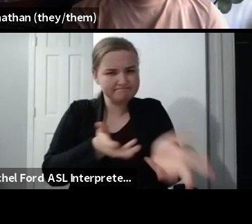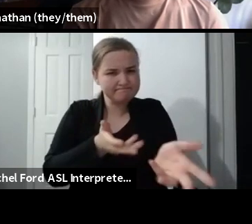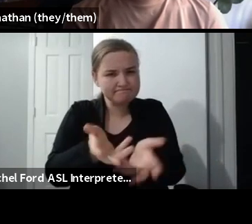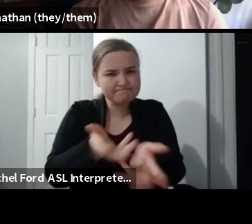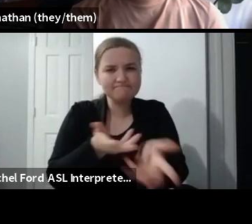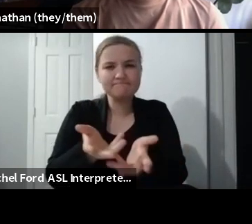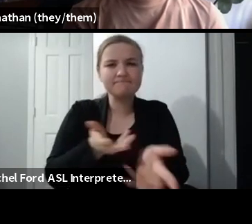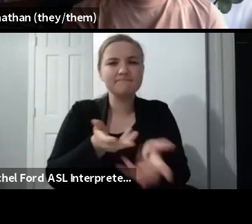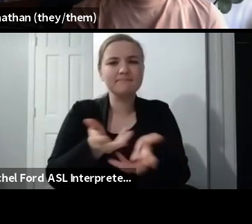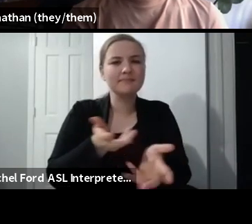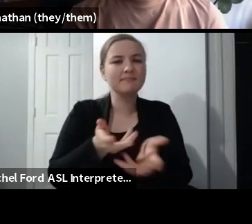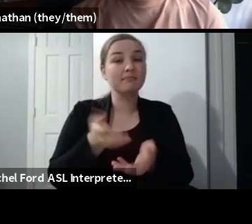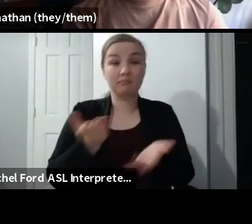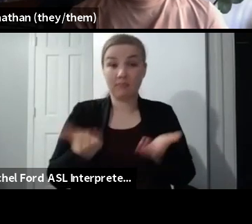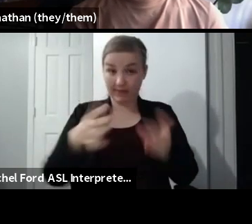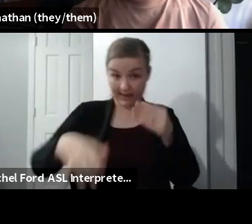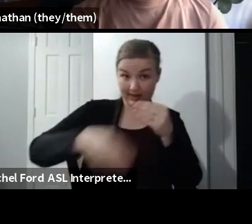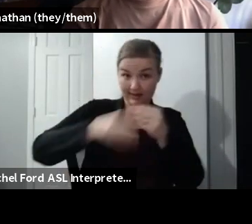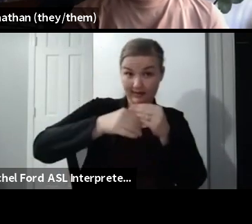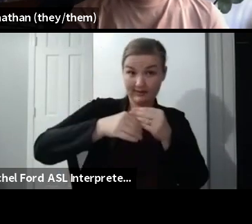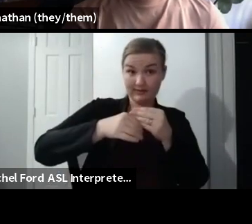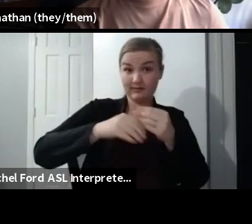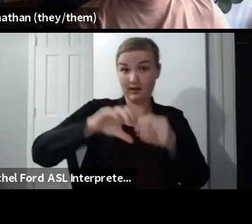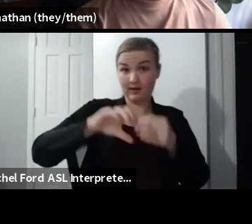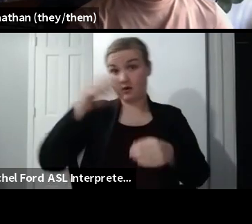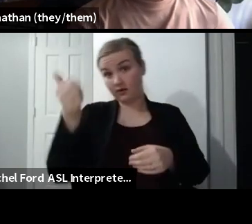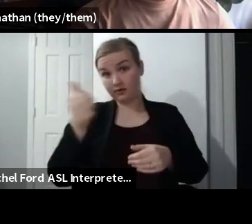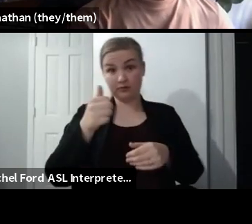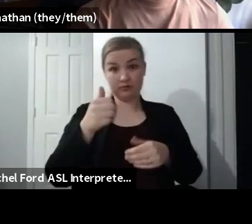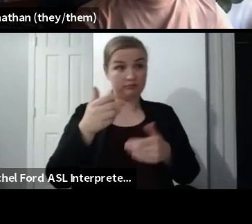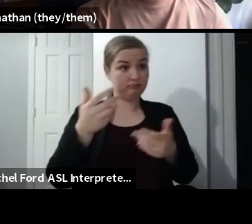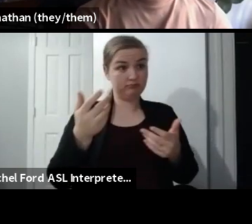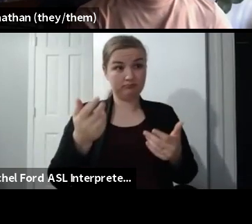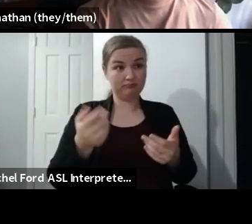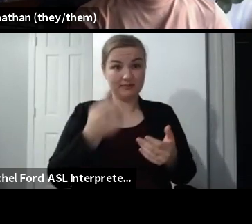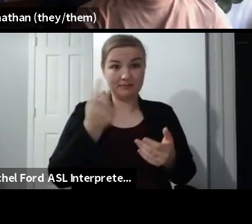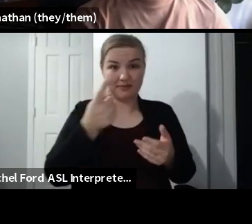can reckon with the situation and then move forward.